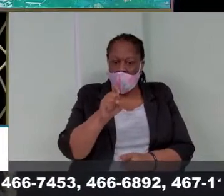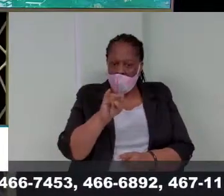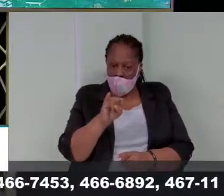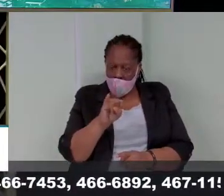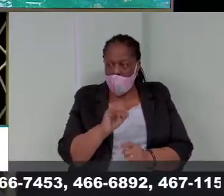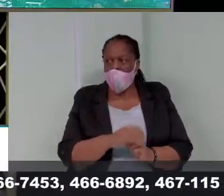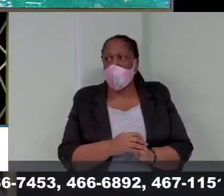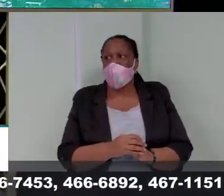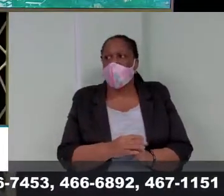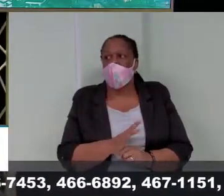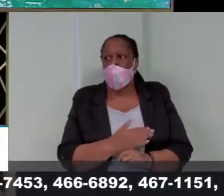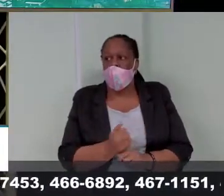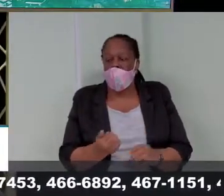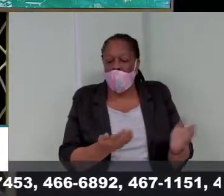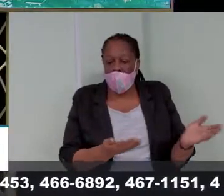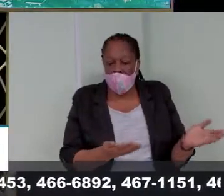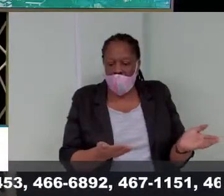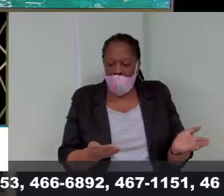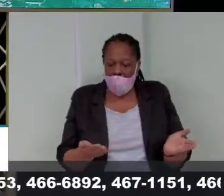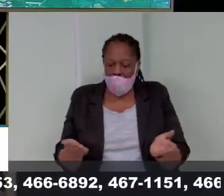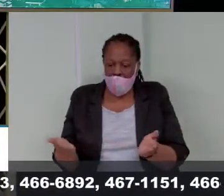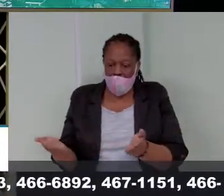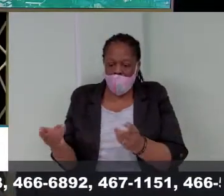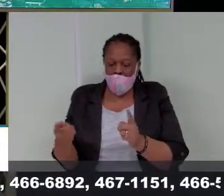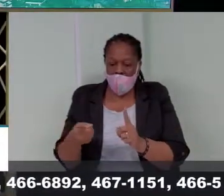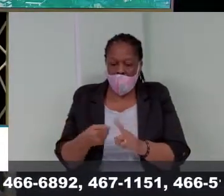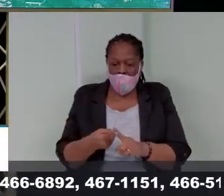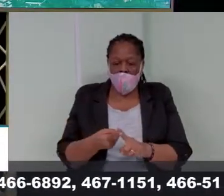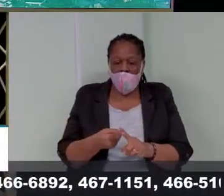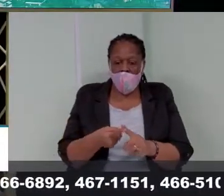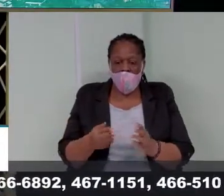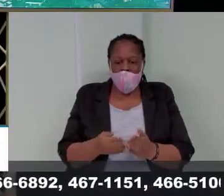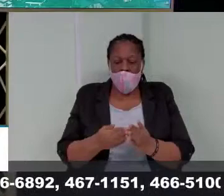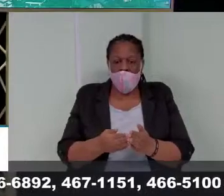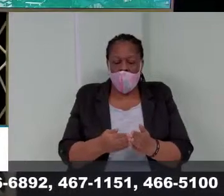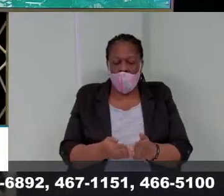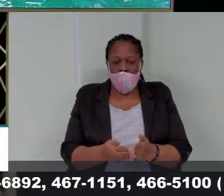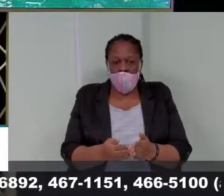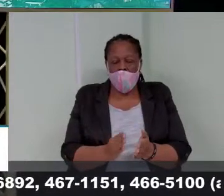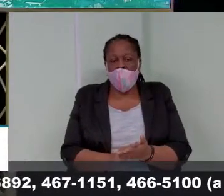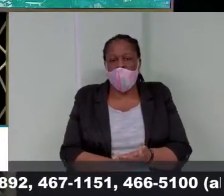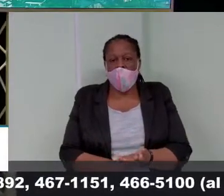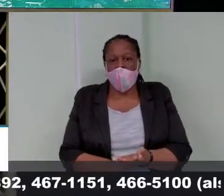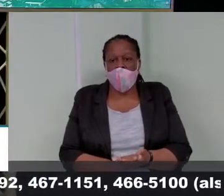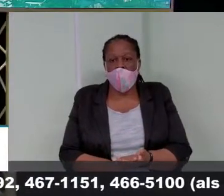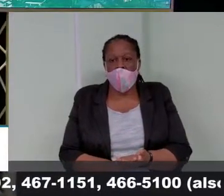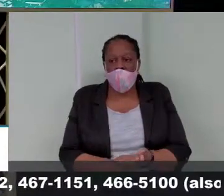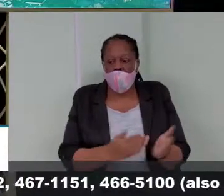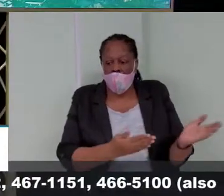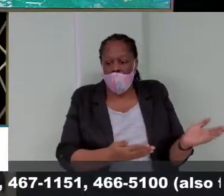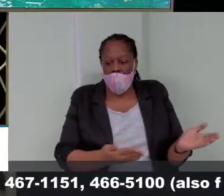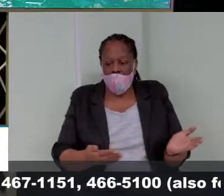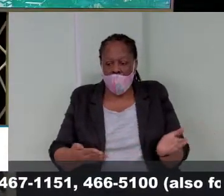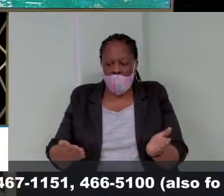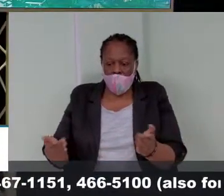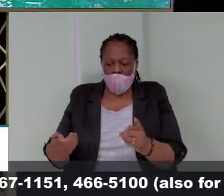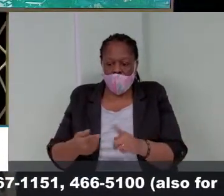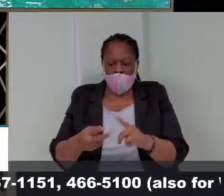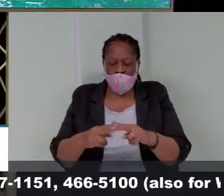then takes them to that pier where they will be transported over into Nevis.